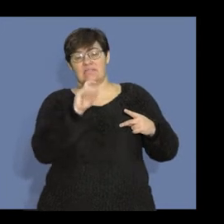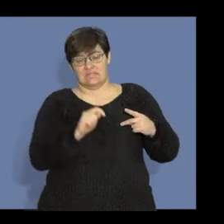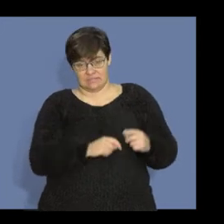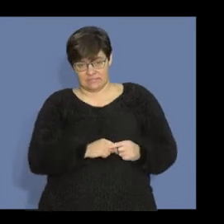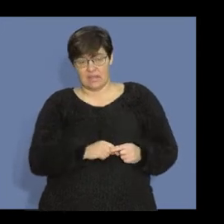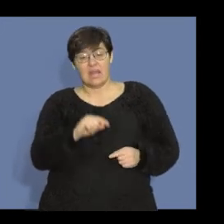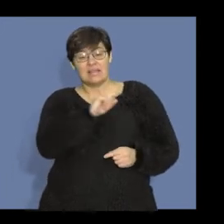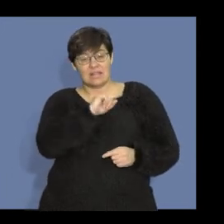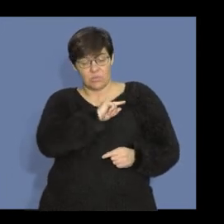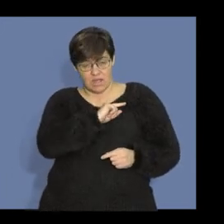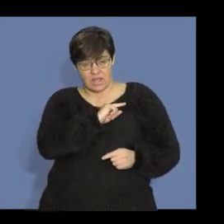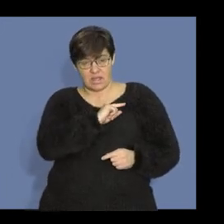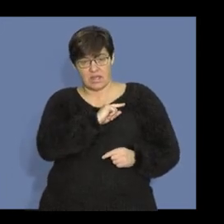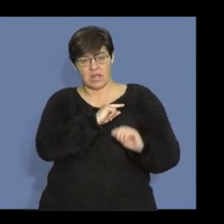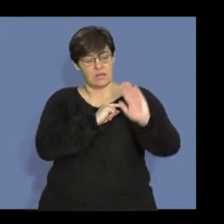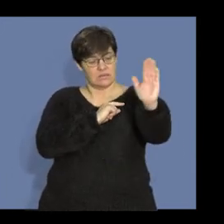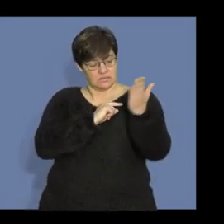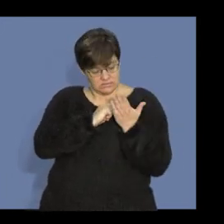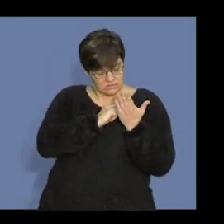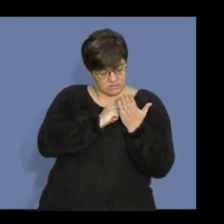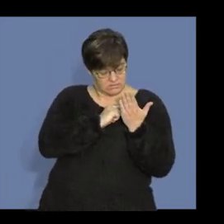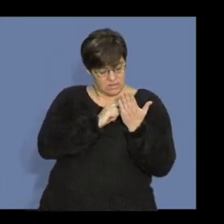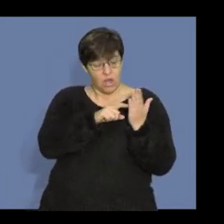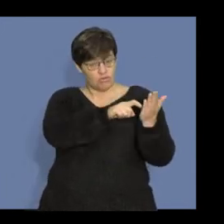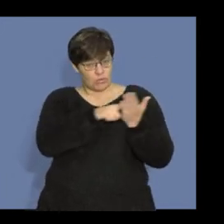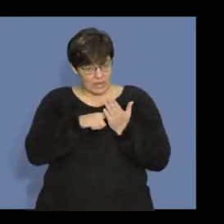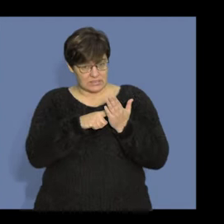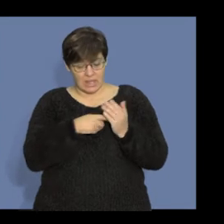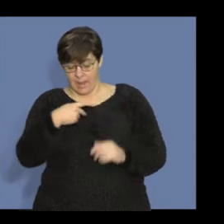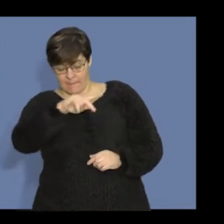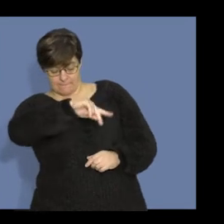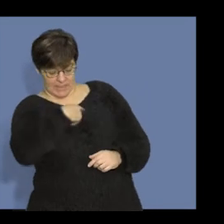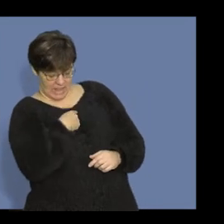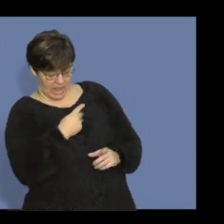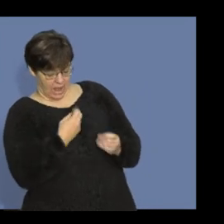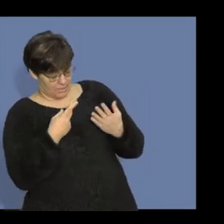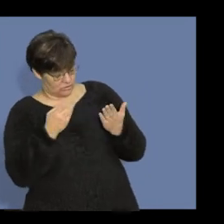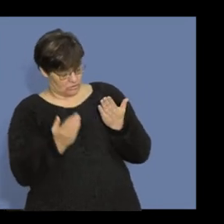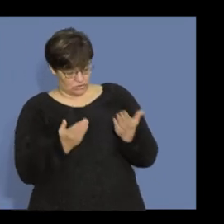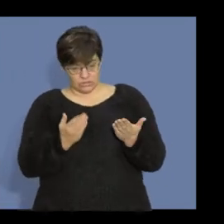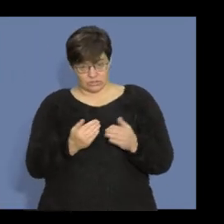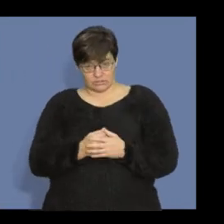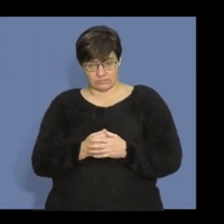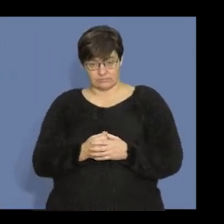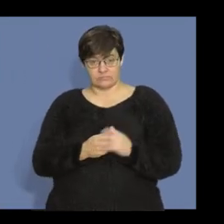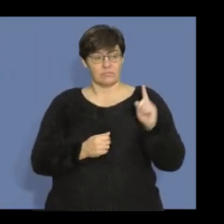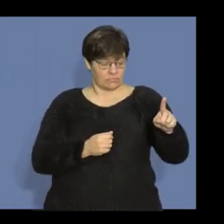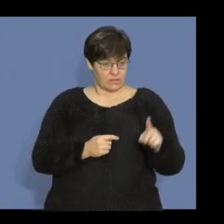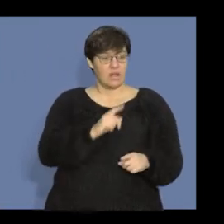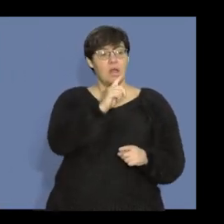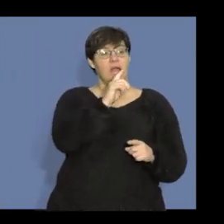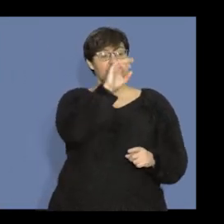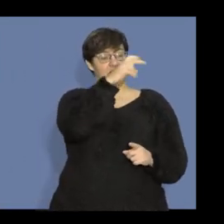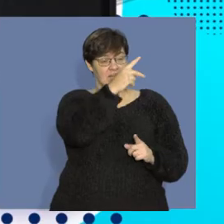VAT return with the payment request. So let's get the order correct. One person completes your